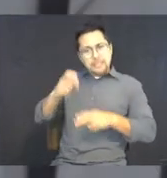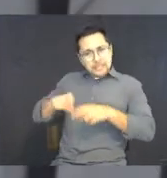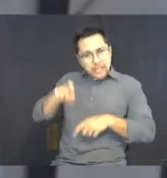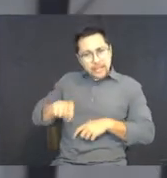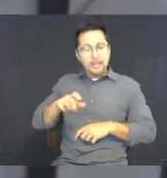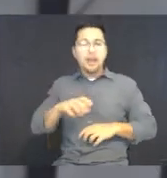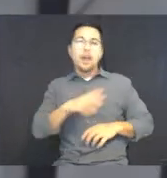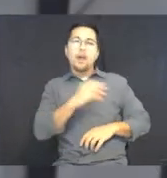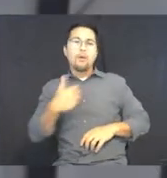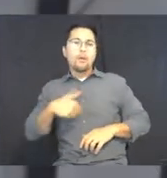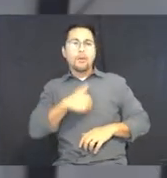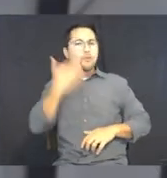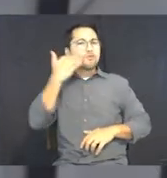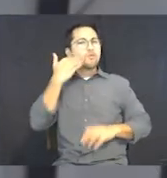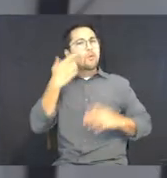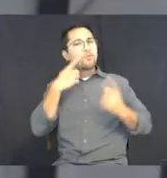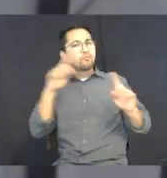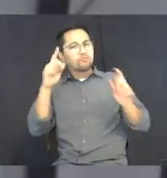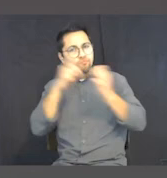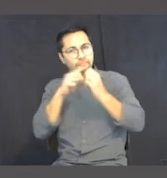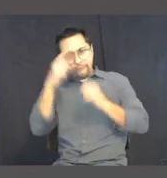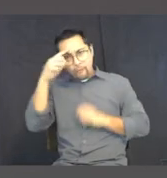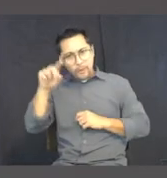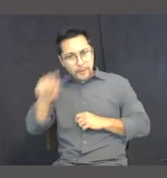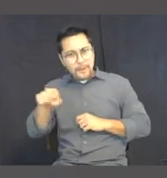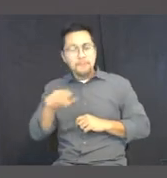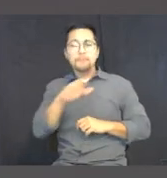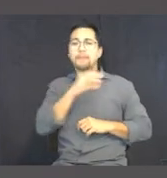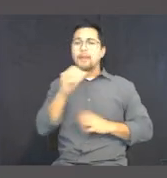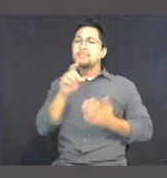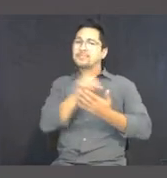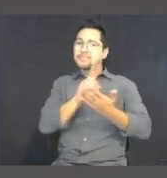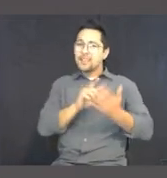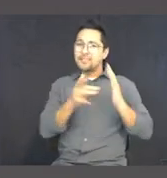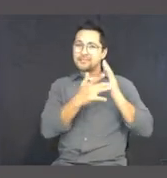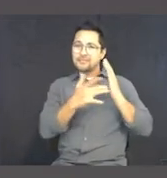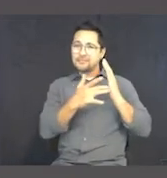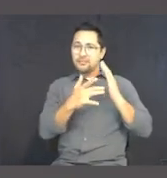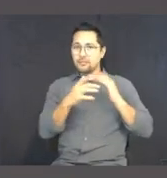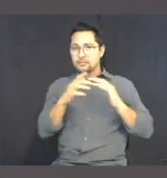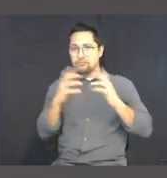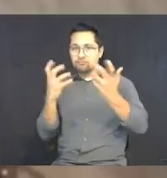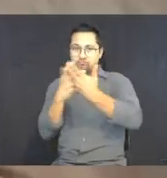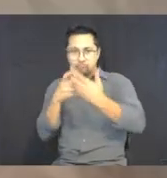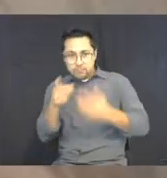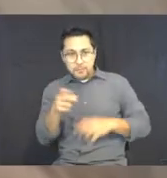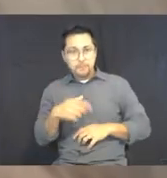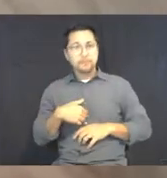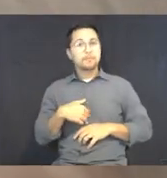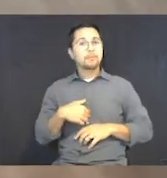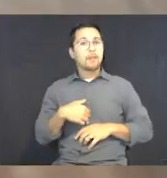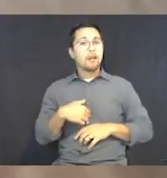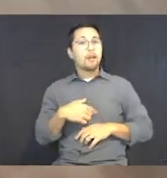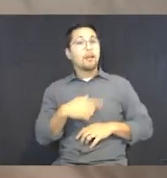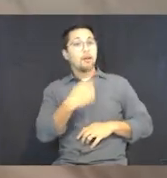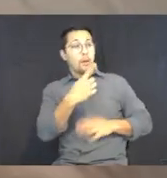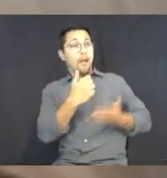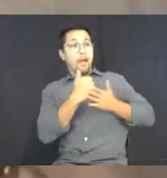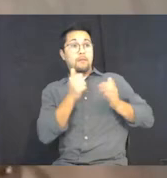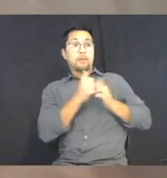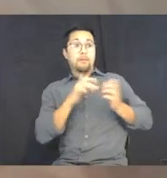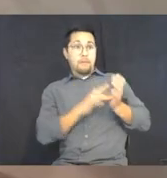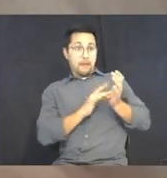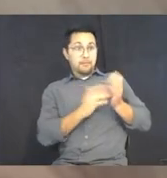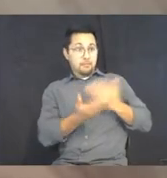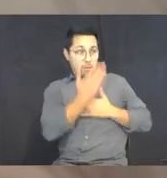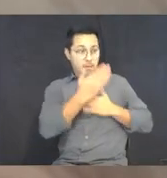the Butler helps me too. It tells me to check the iPad. Steve